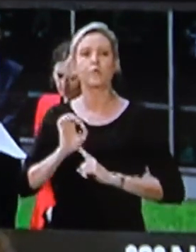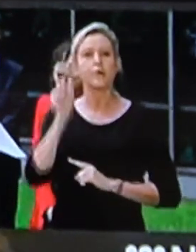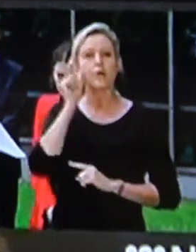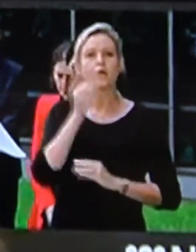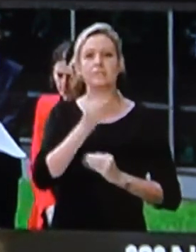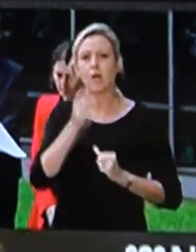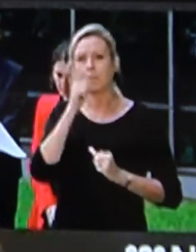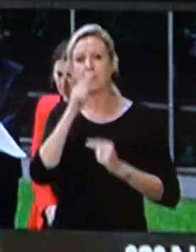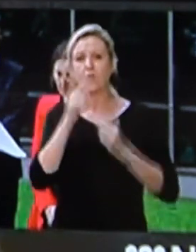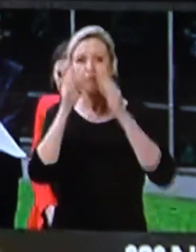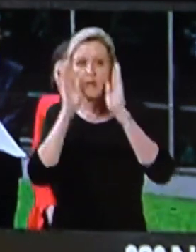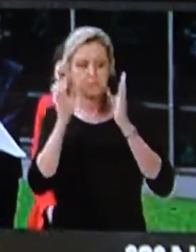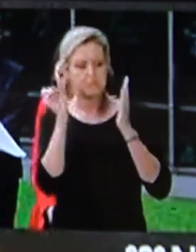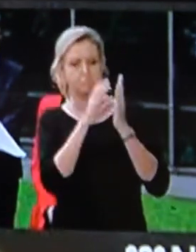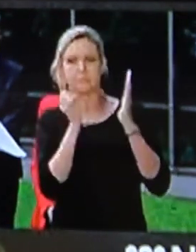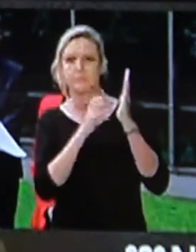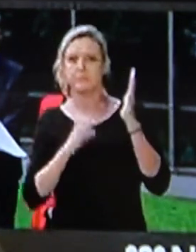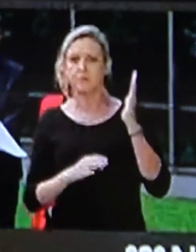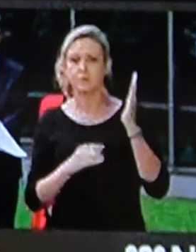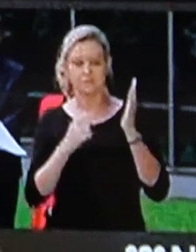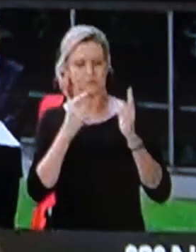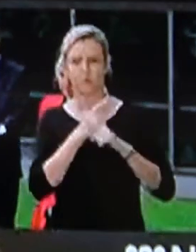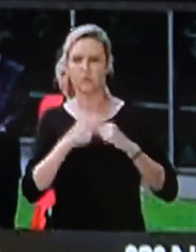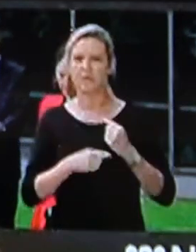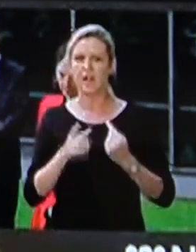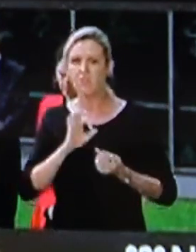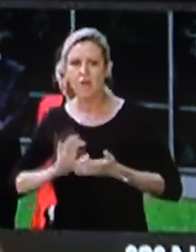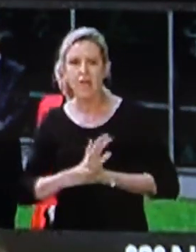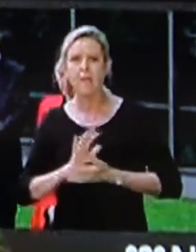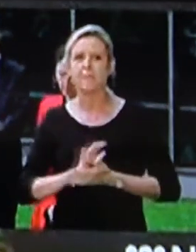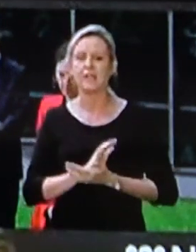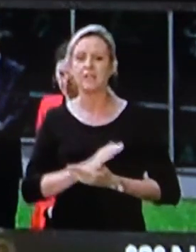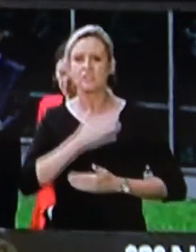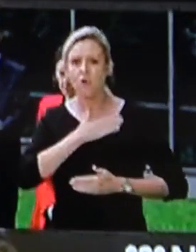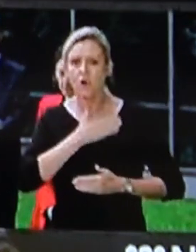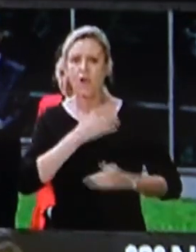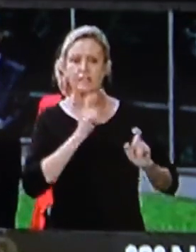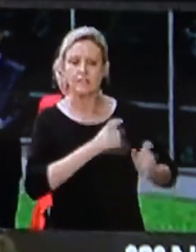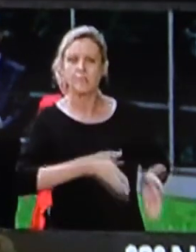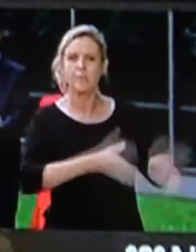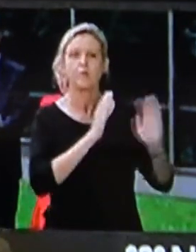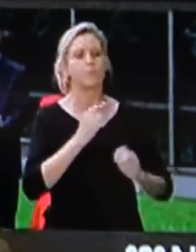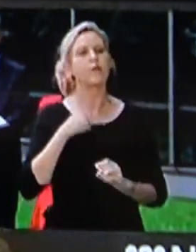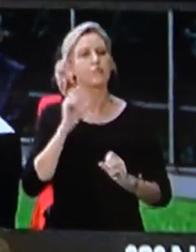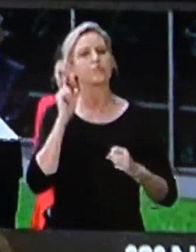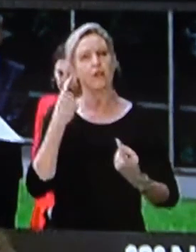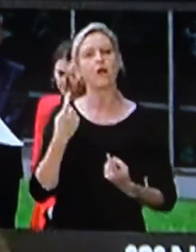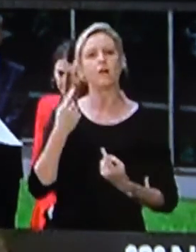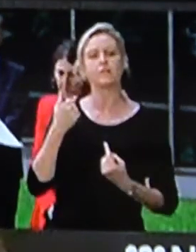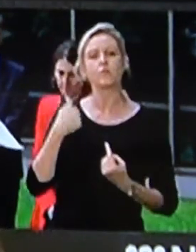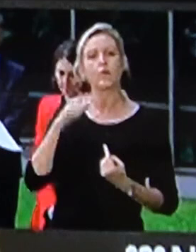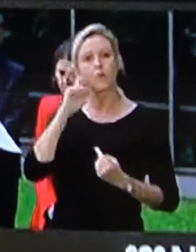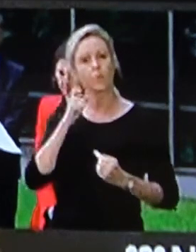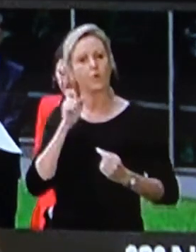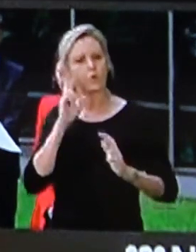posting on social media their dissatisfaction. Look, some complaints are reasonable and we'll deal with those, and there's lots of other people that are